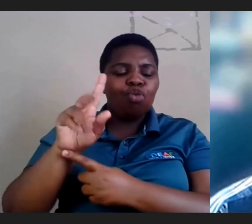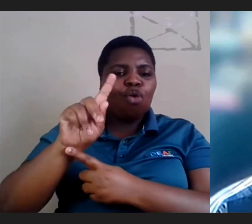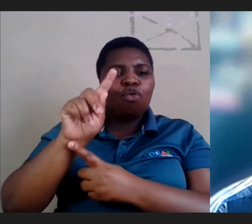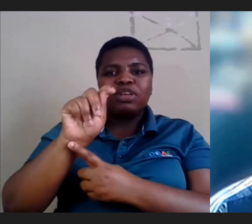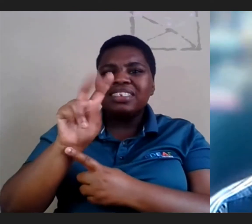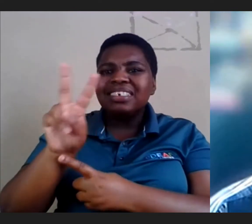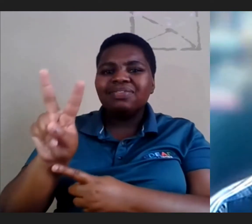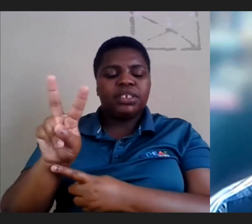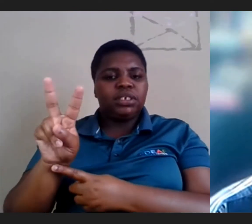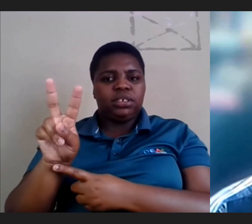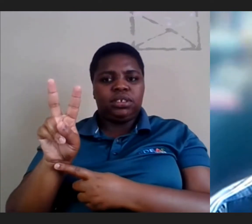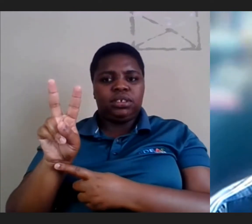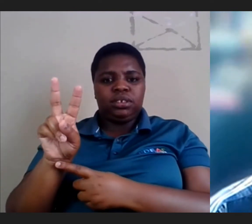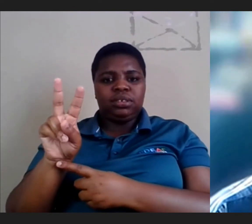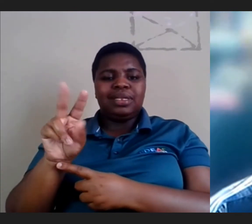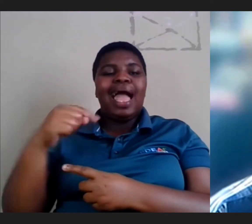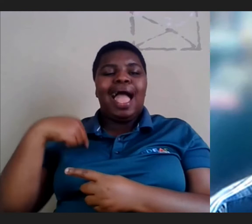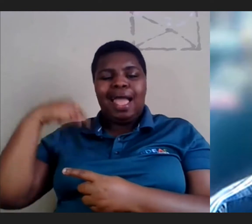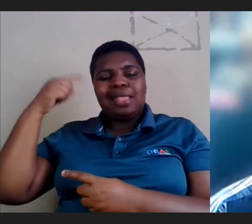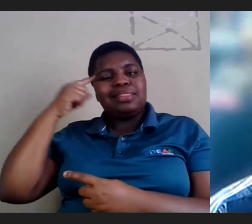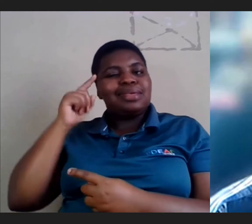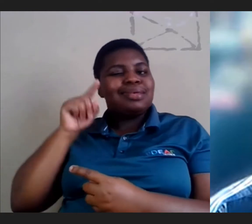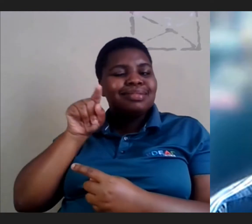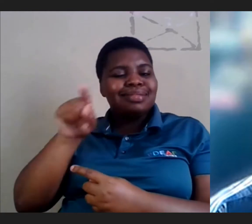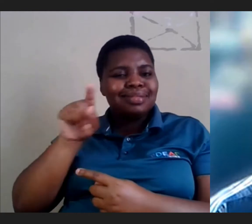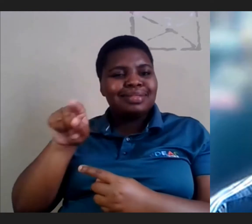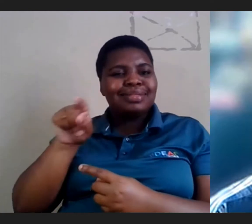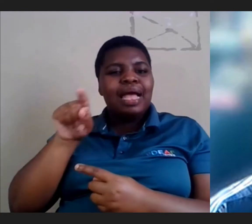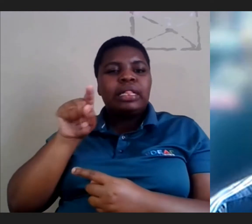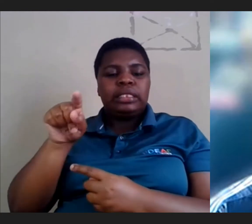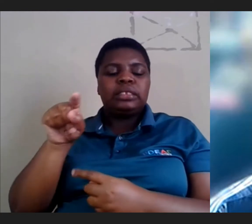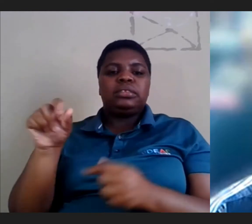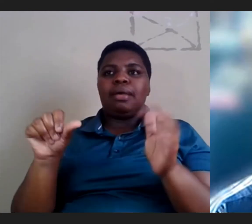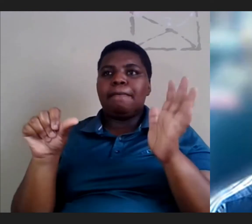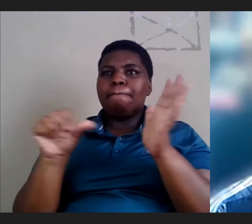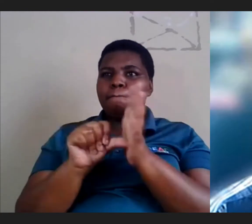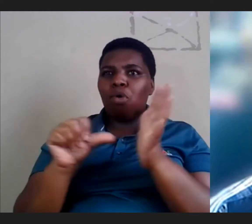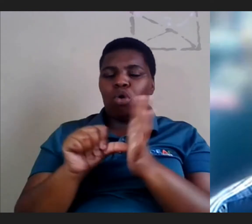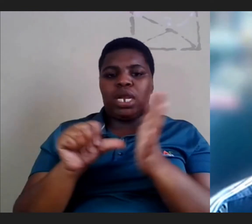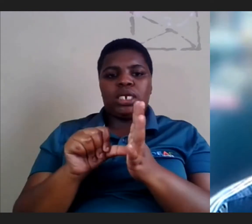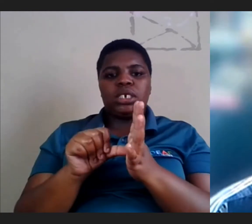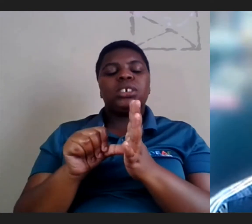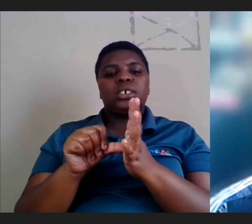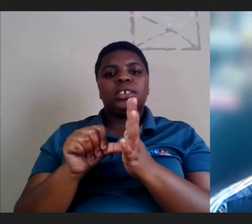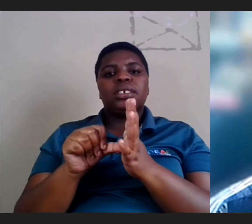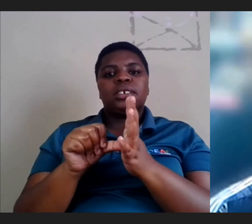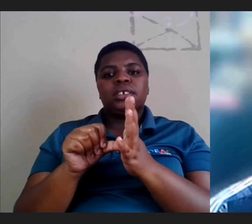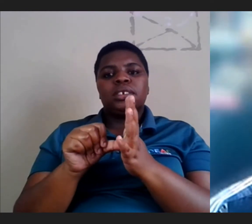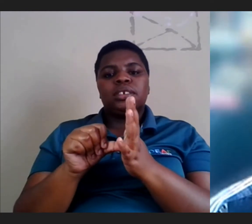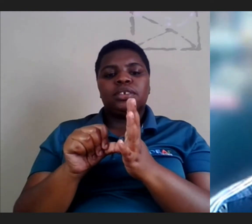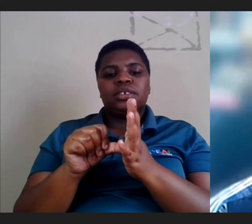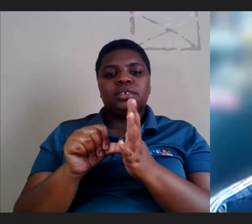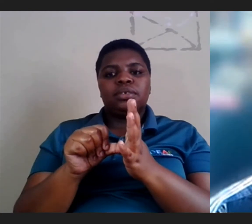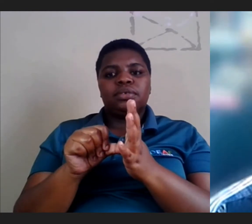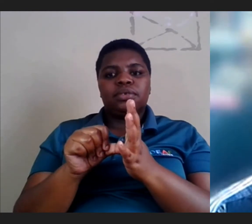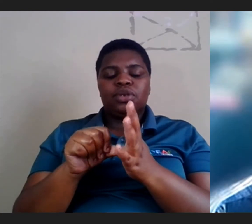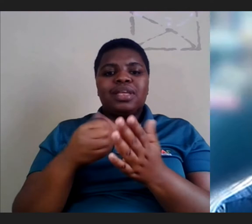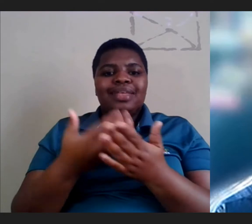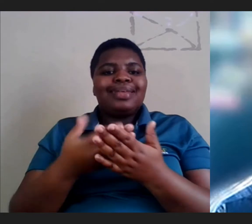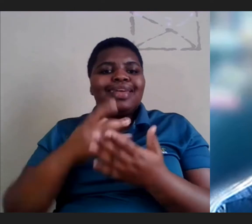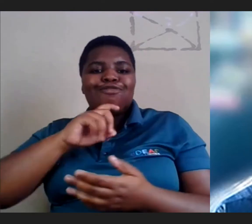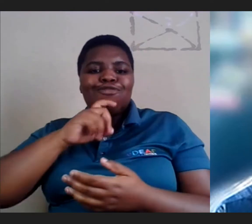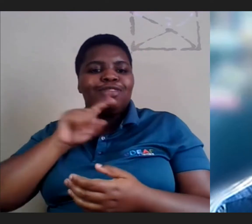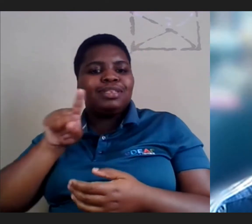the most commonly used source of information. There were multiple sources, but that was the